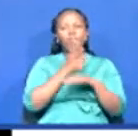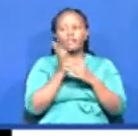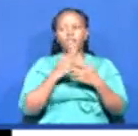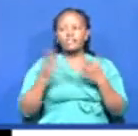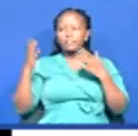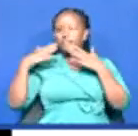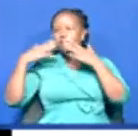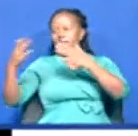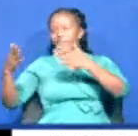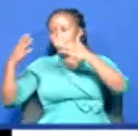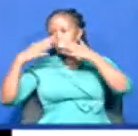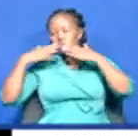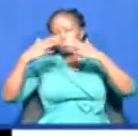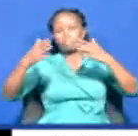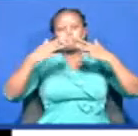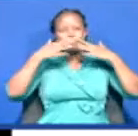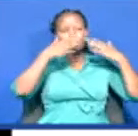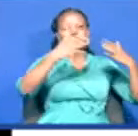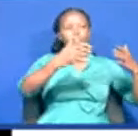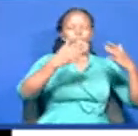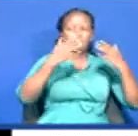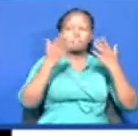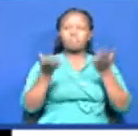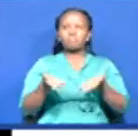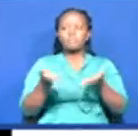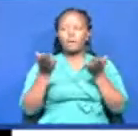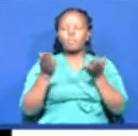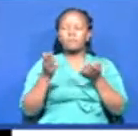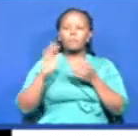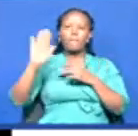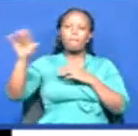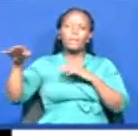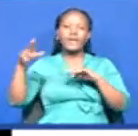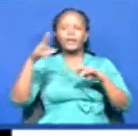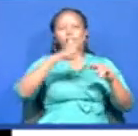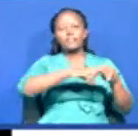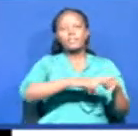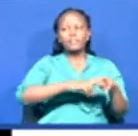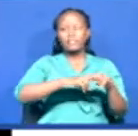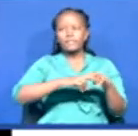responding to those questions. You may now take your seat.